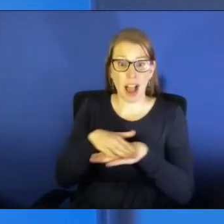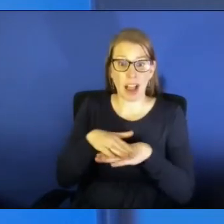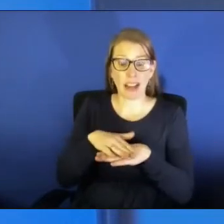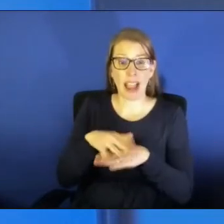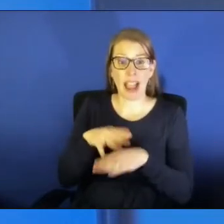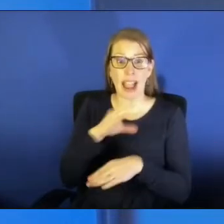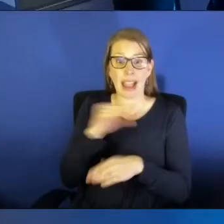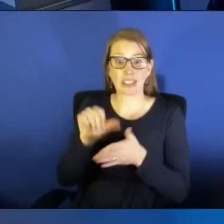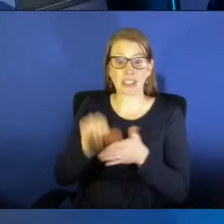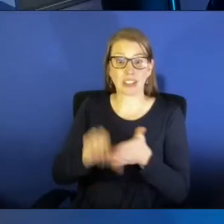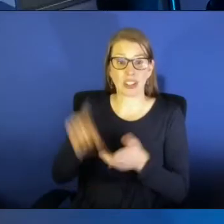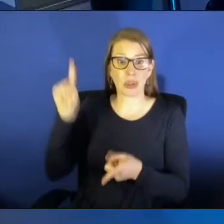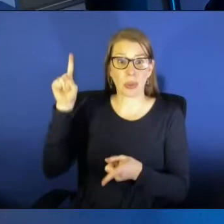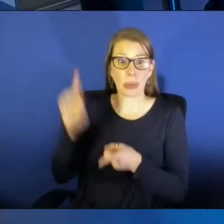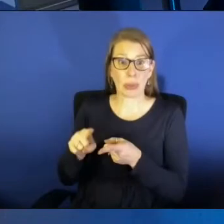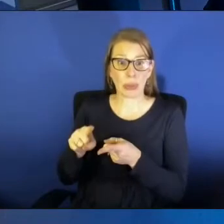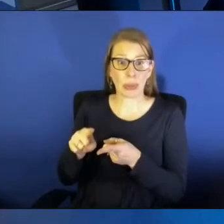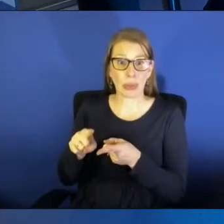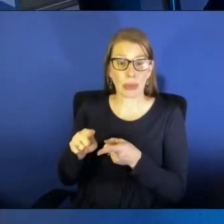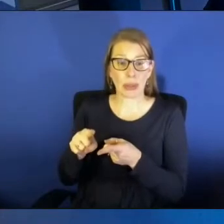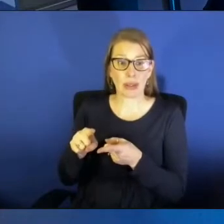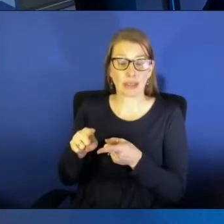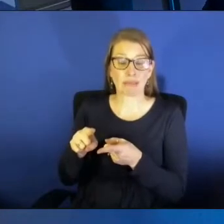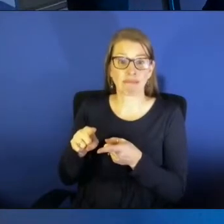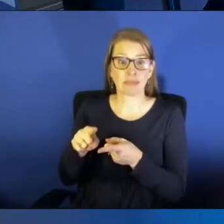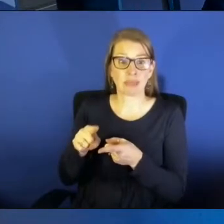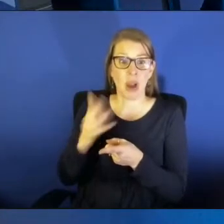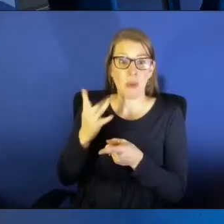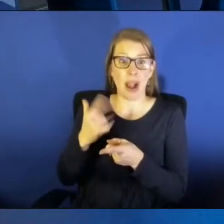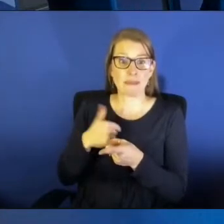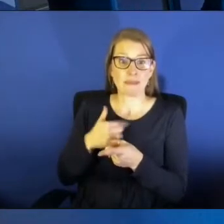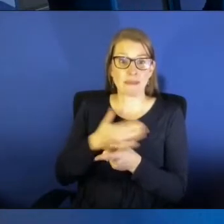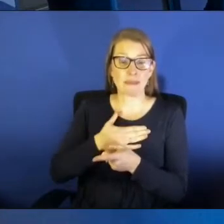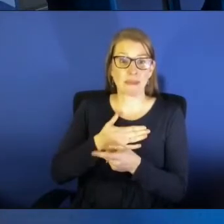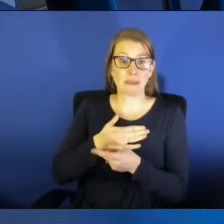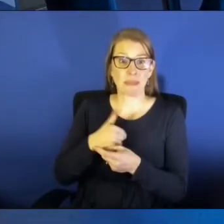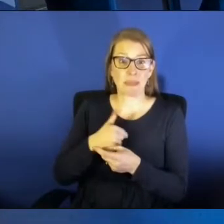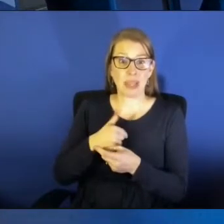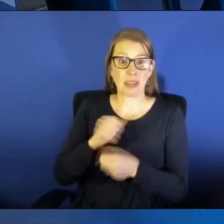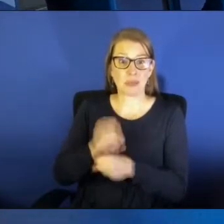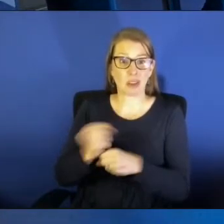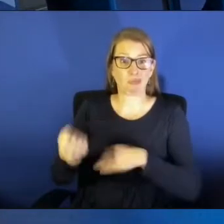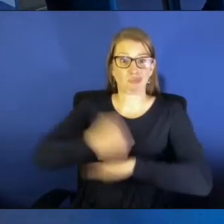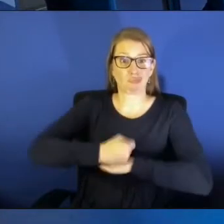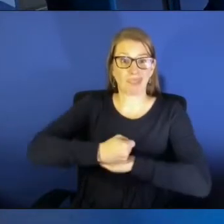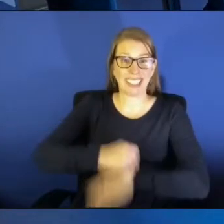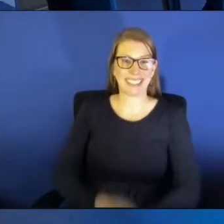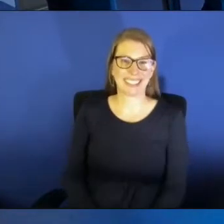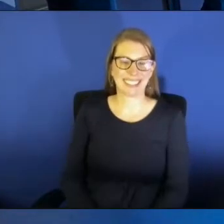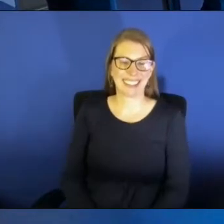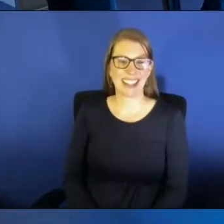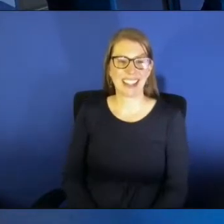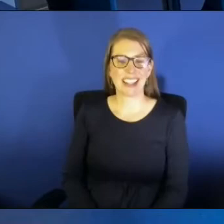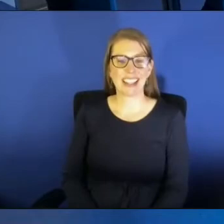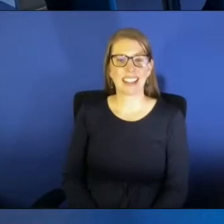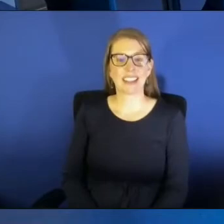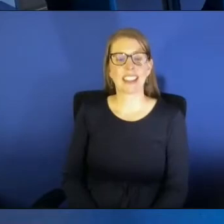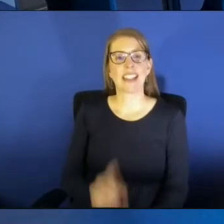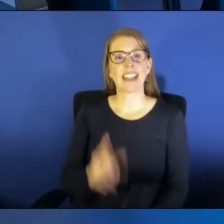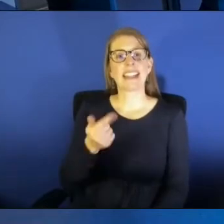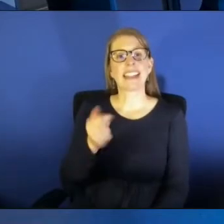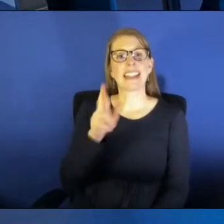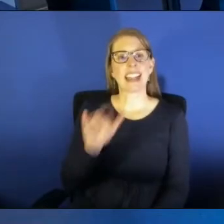work. Yep. So if you're just joining us, we're close to wrapping up our discussion here with Dr. Gary Doolittle and Dr.